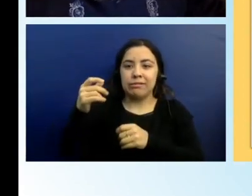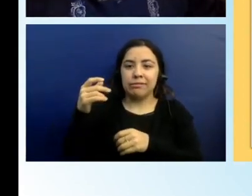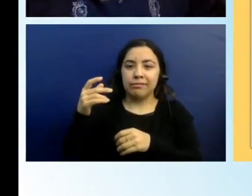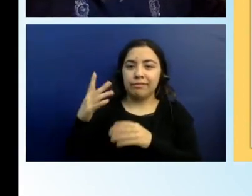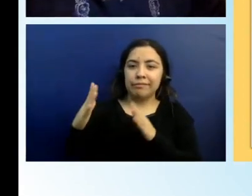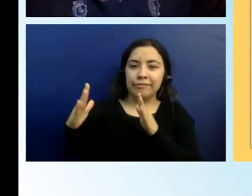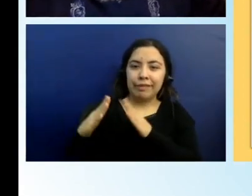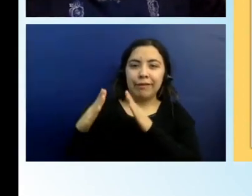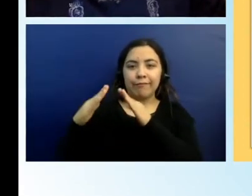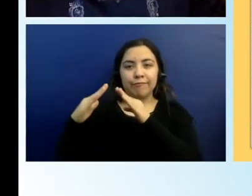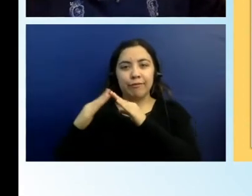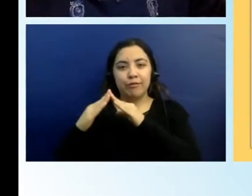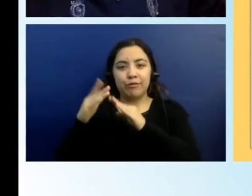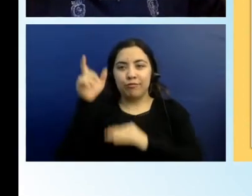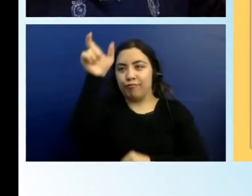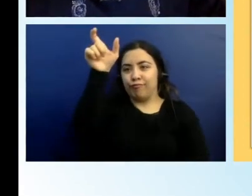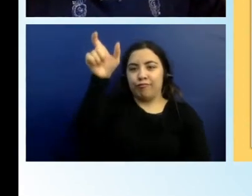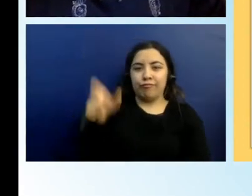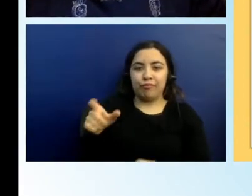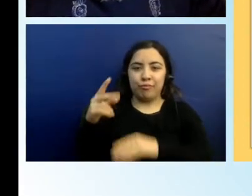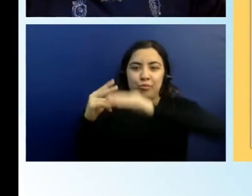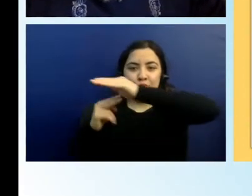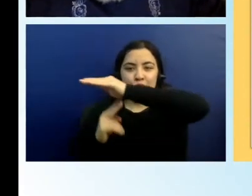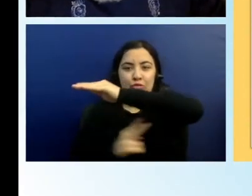of bridge, right?